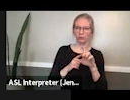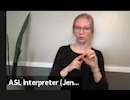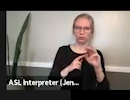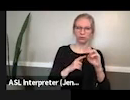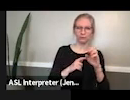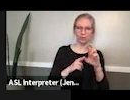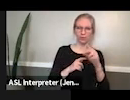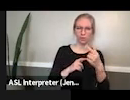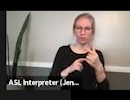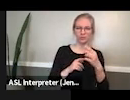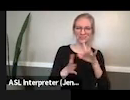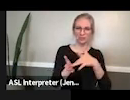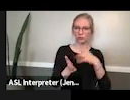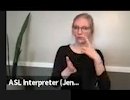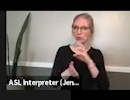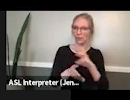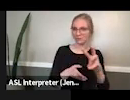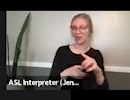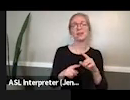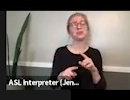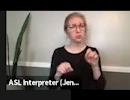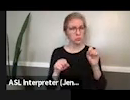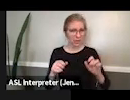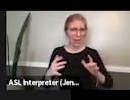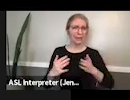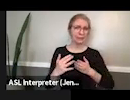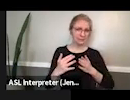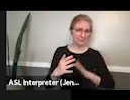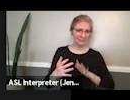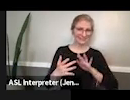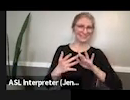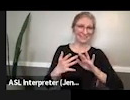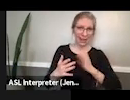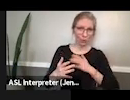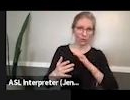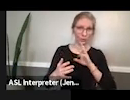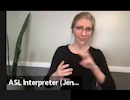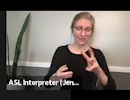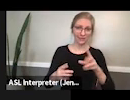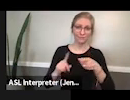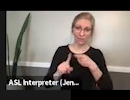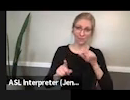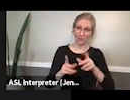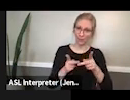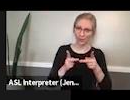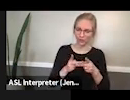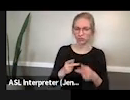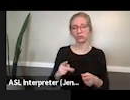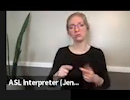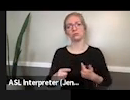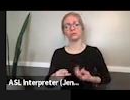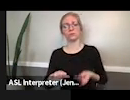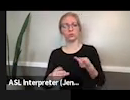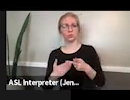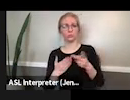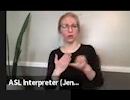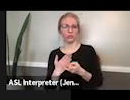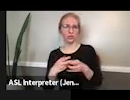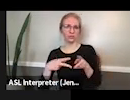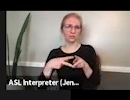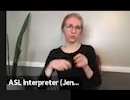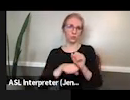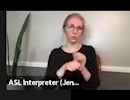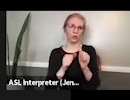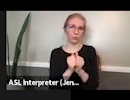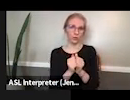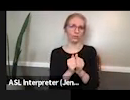and you can reach our website through that location. There are two projects that work with deaf and hard of hearing and vision impairments, and